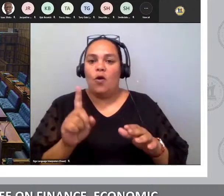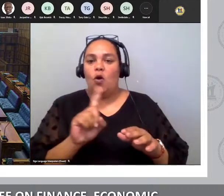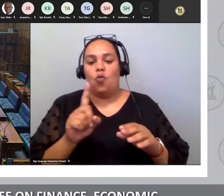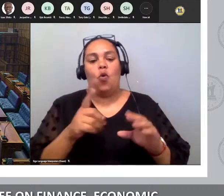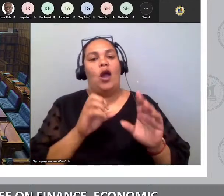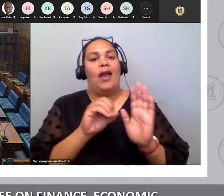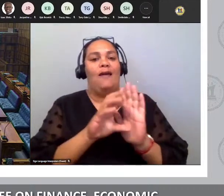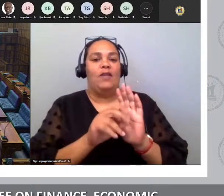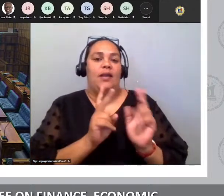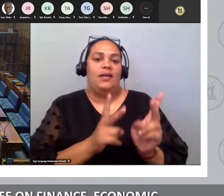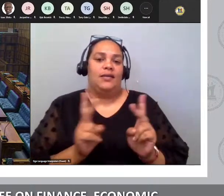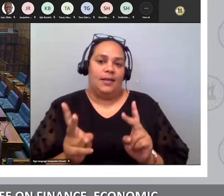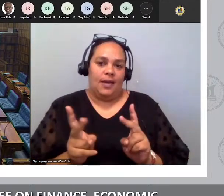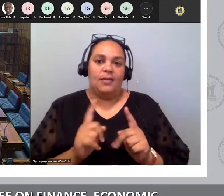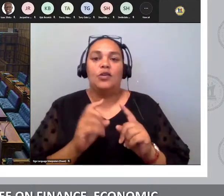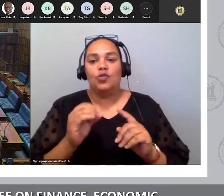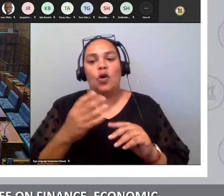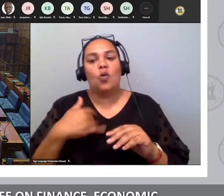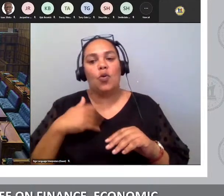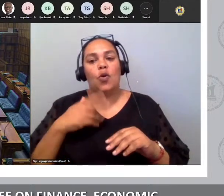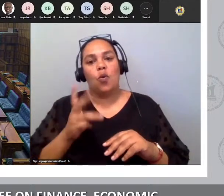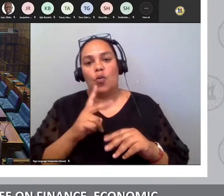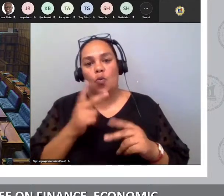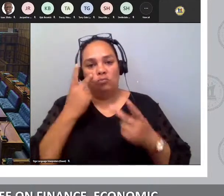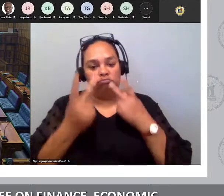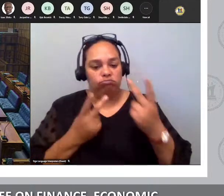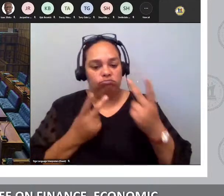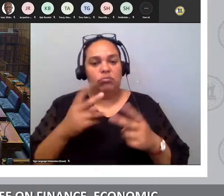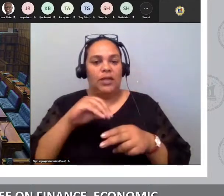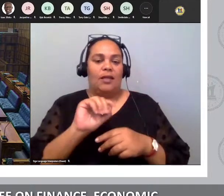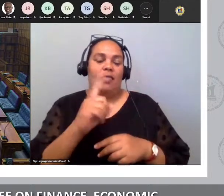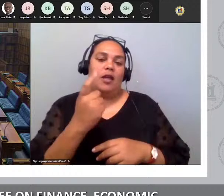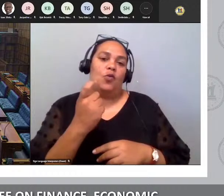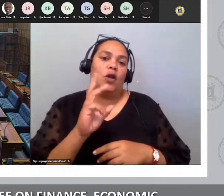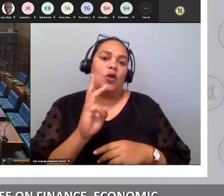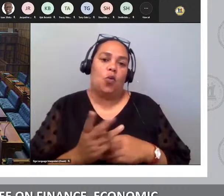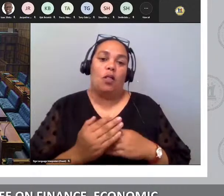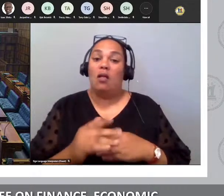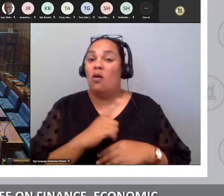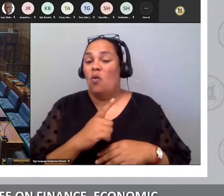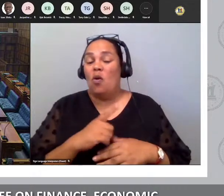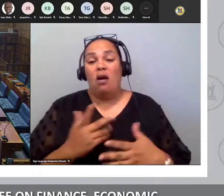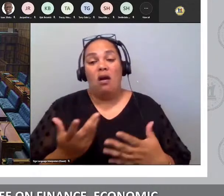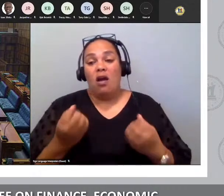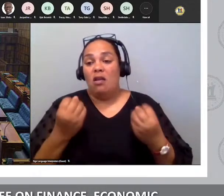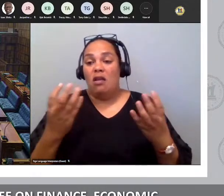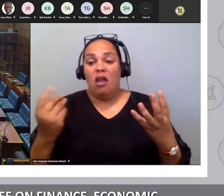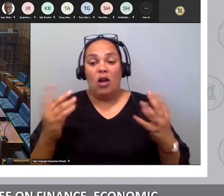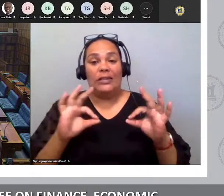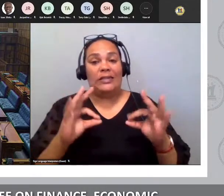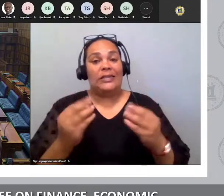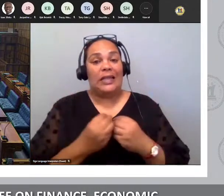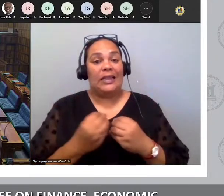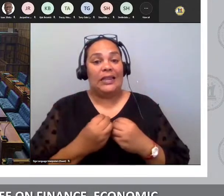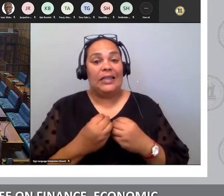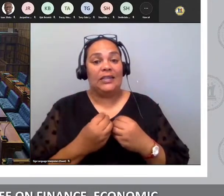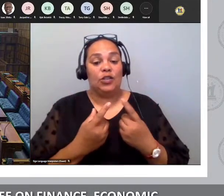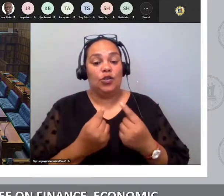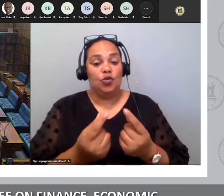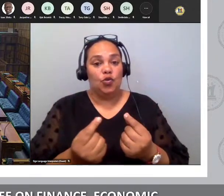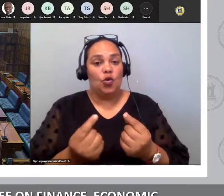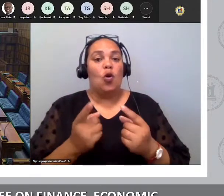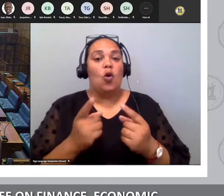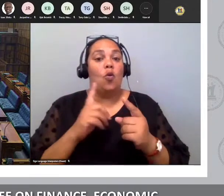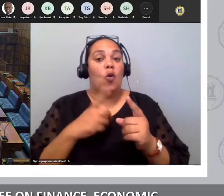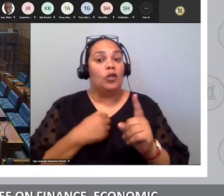advertising again um so we will be looking into that one um because typically a lot of these Branch conations are